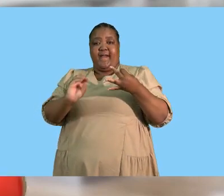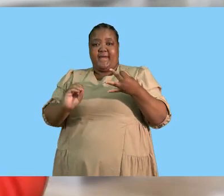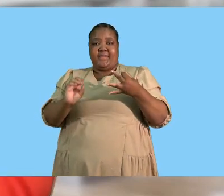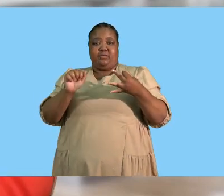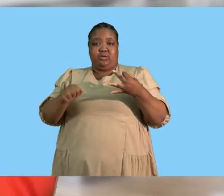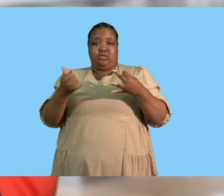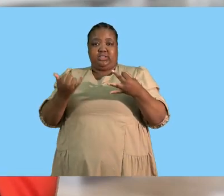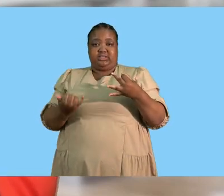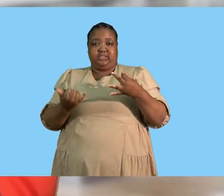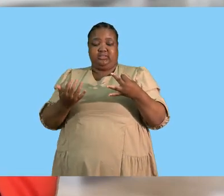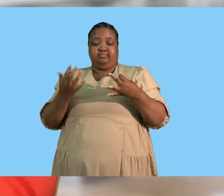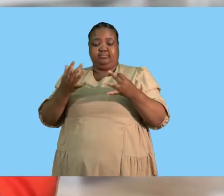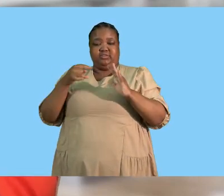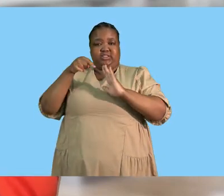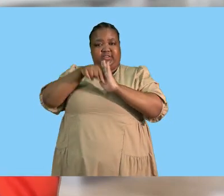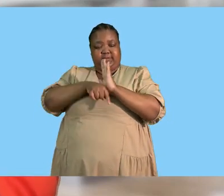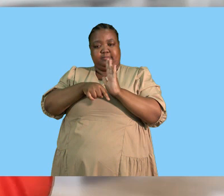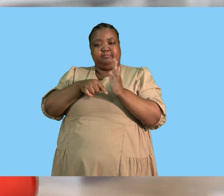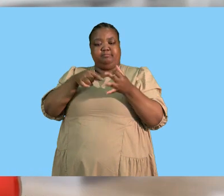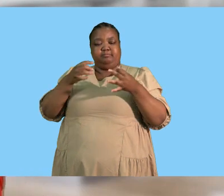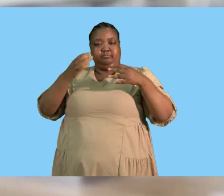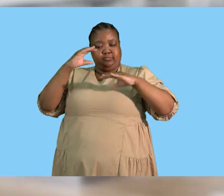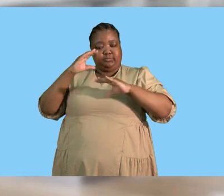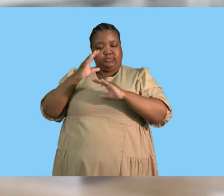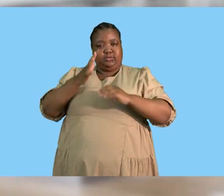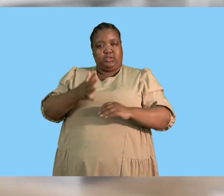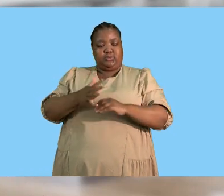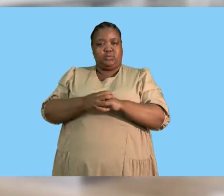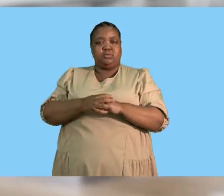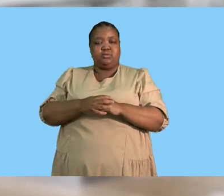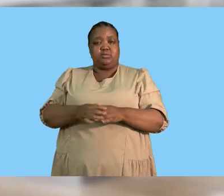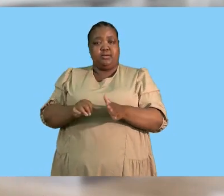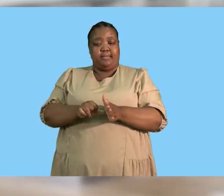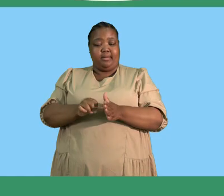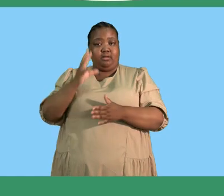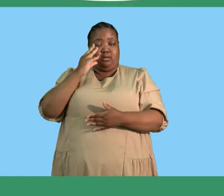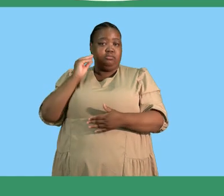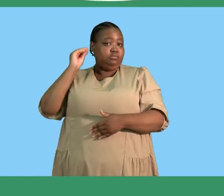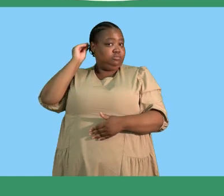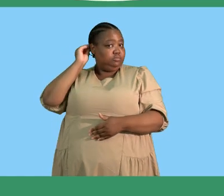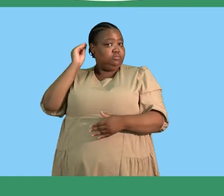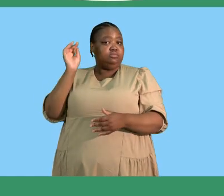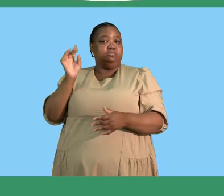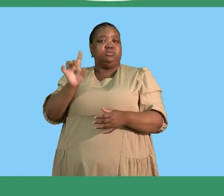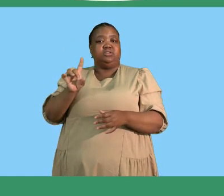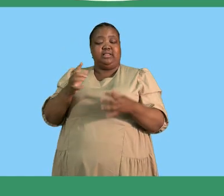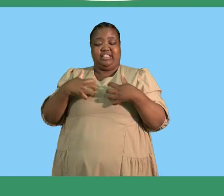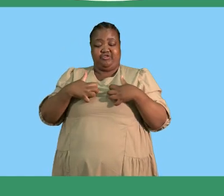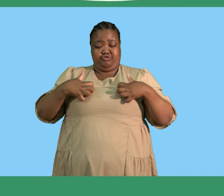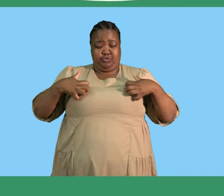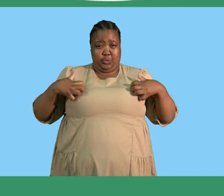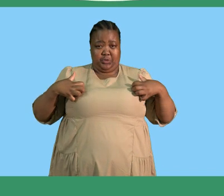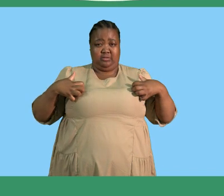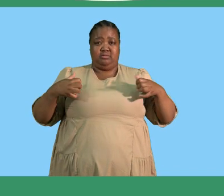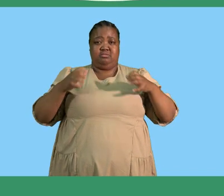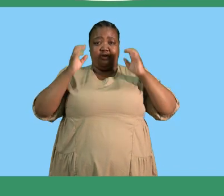and we are going to look at them in detail. Now, you must note to say that when we are looking at